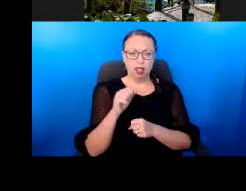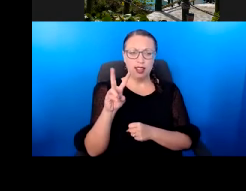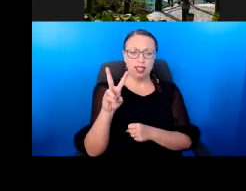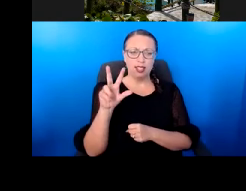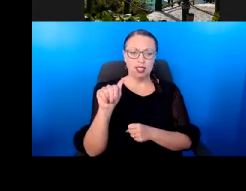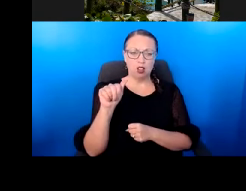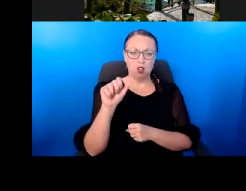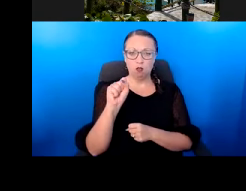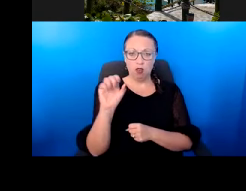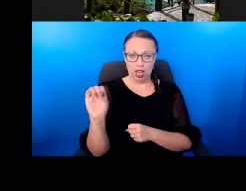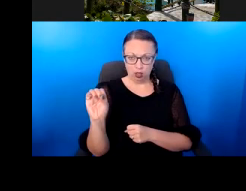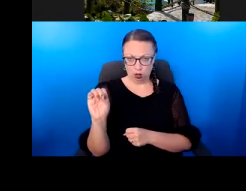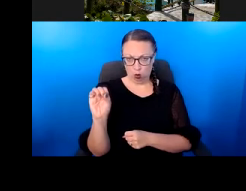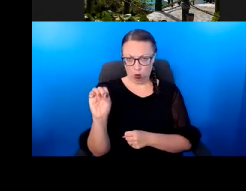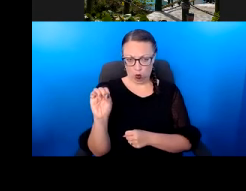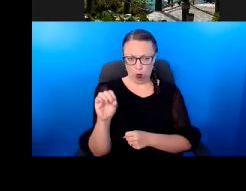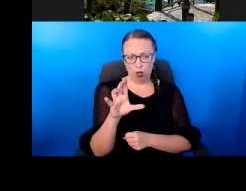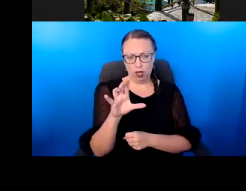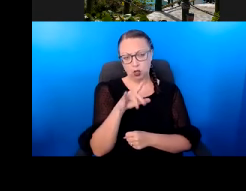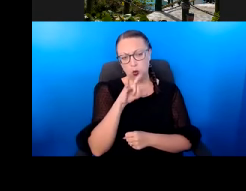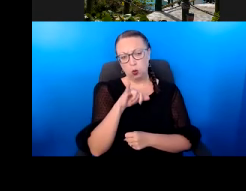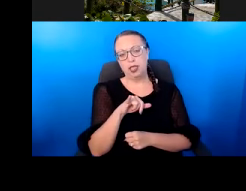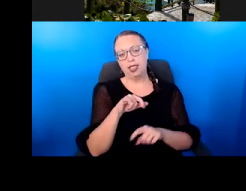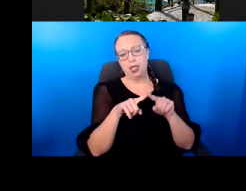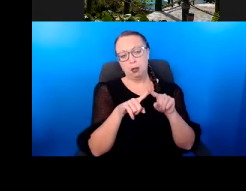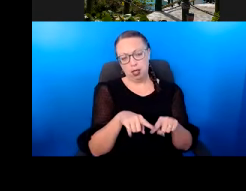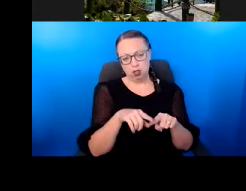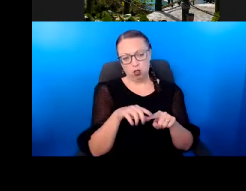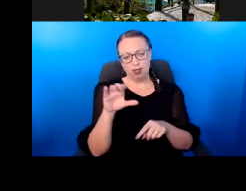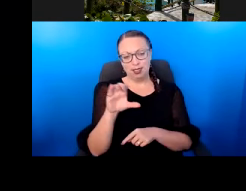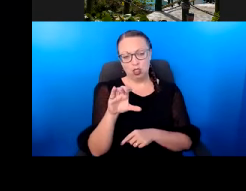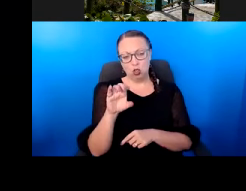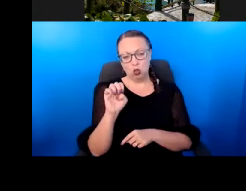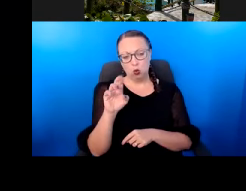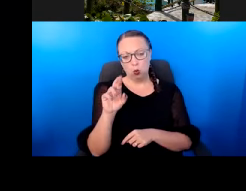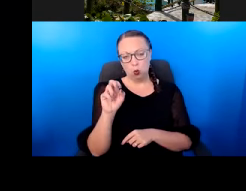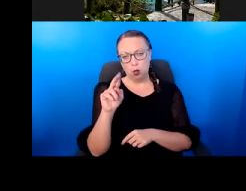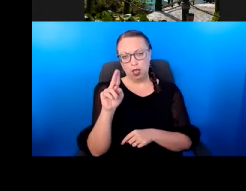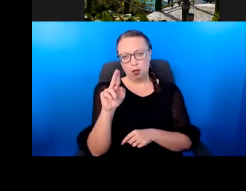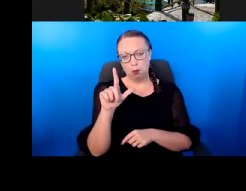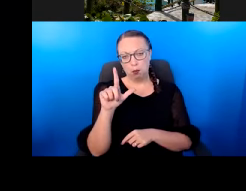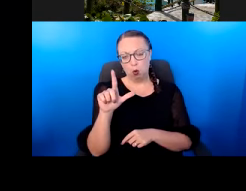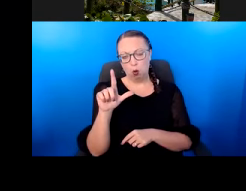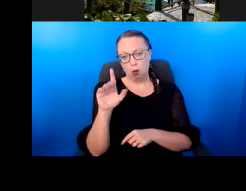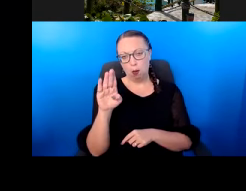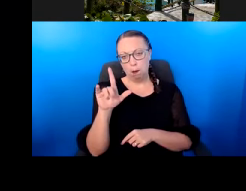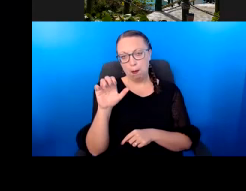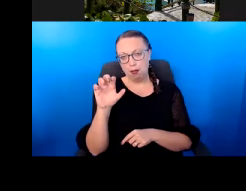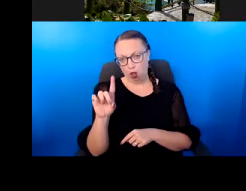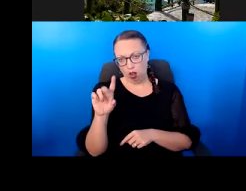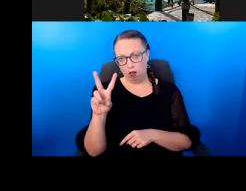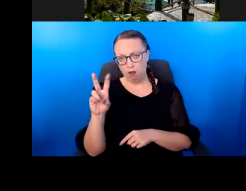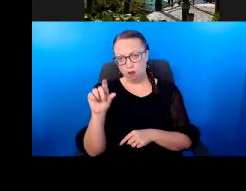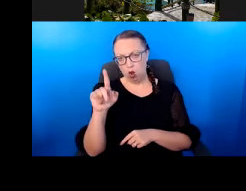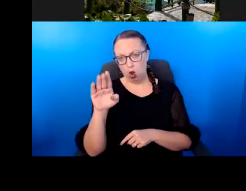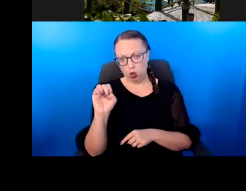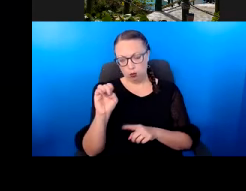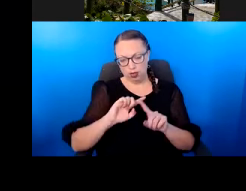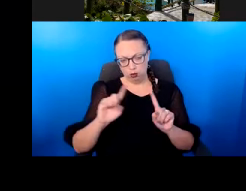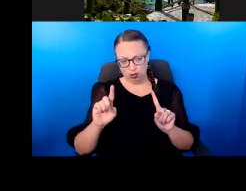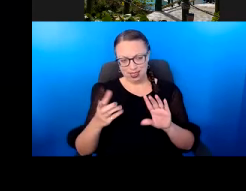is really based on cerebral blood volume differences as opposed to bold, and